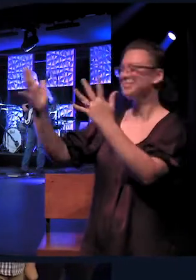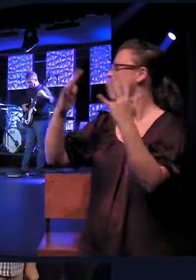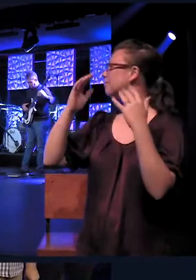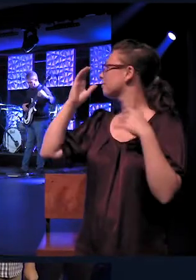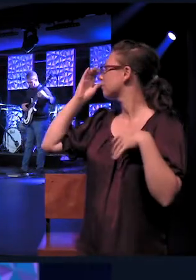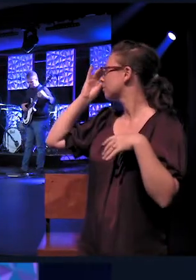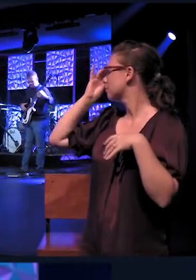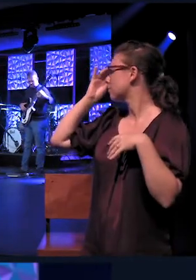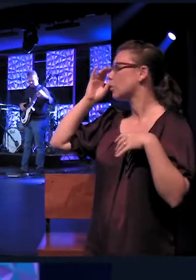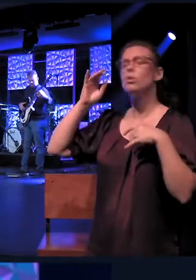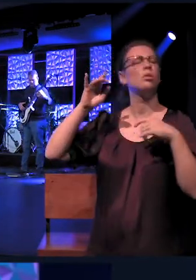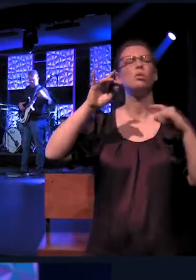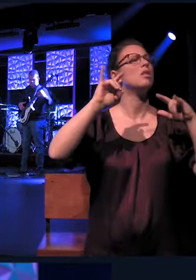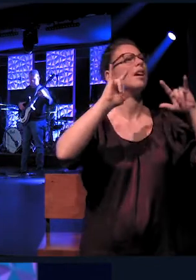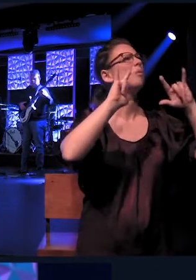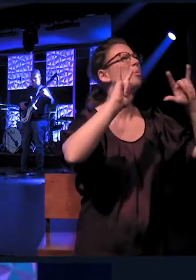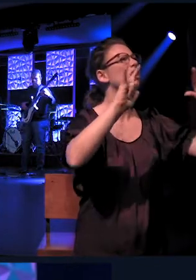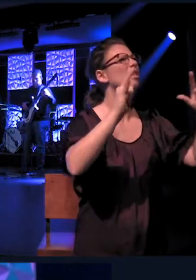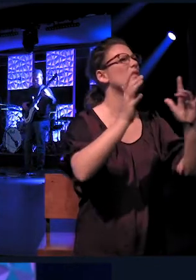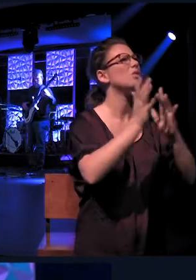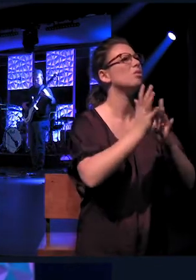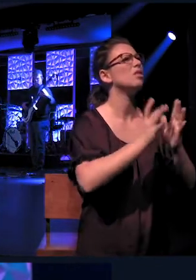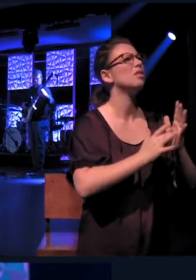Thank you, Jesus.